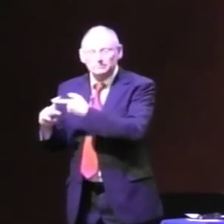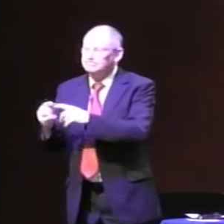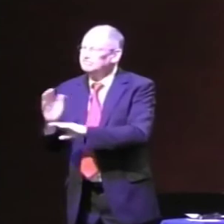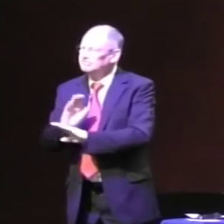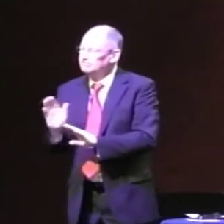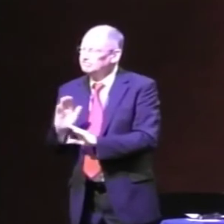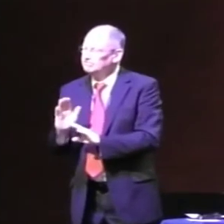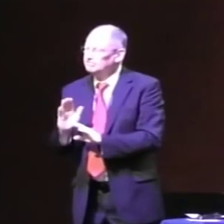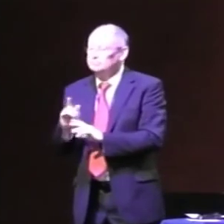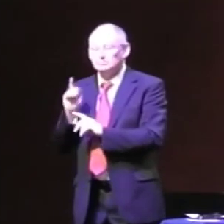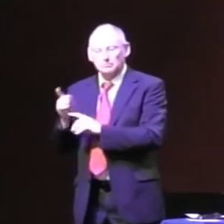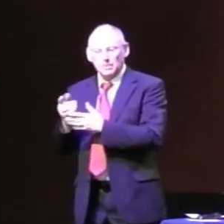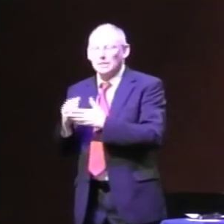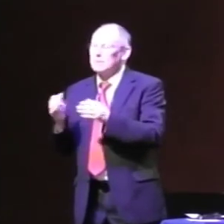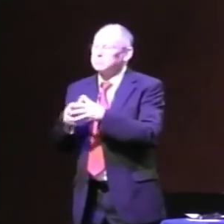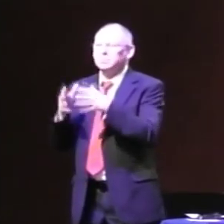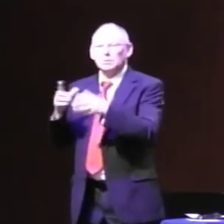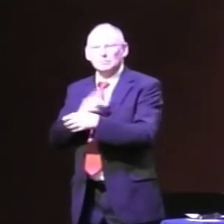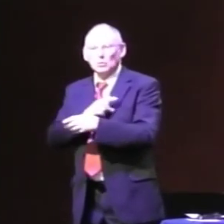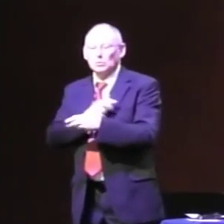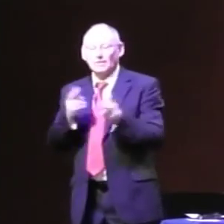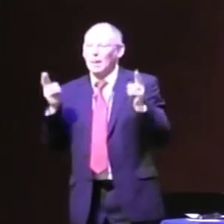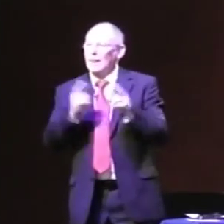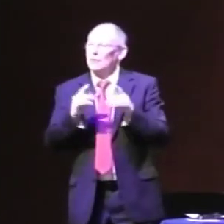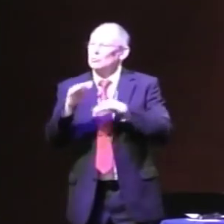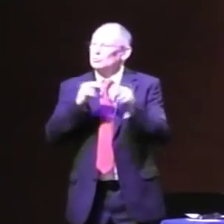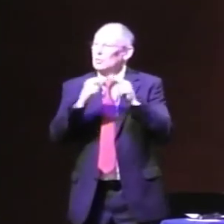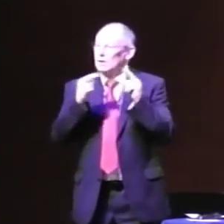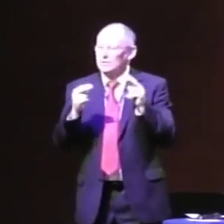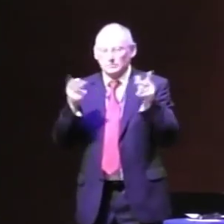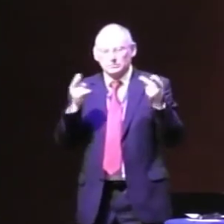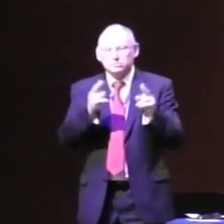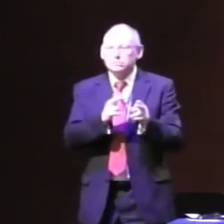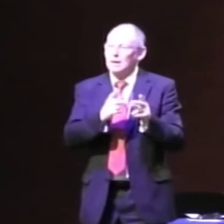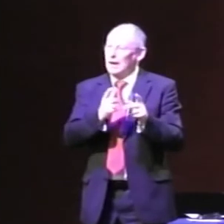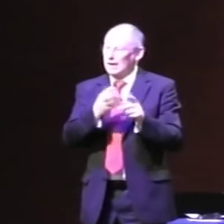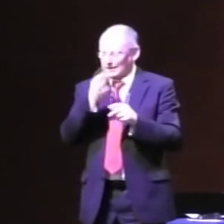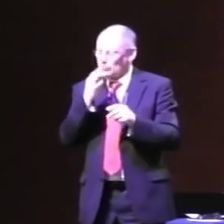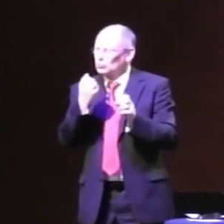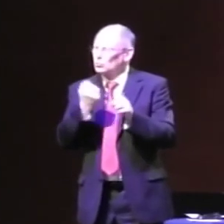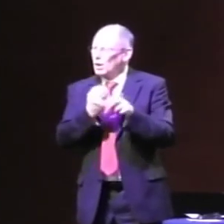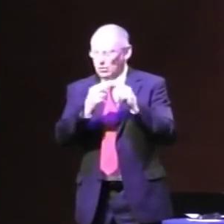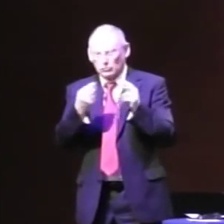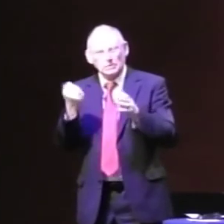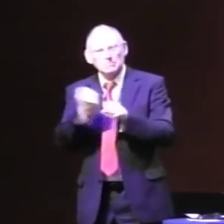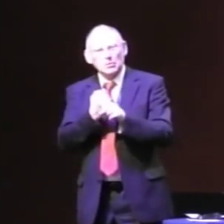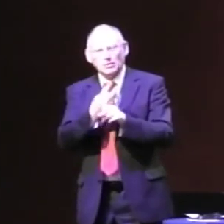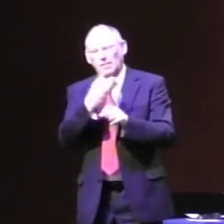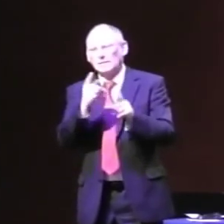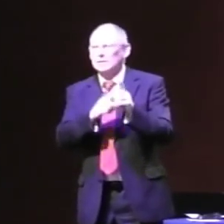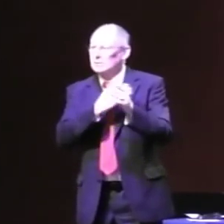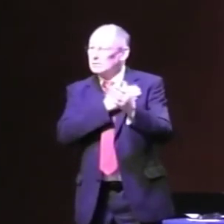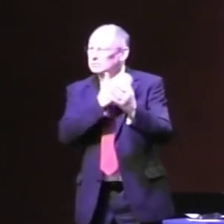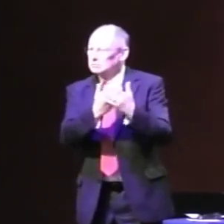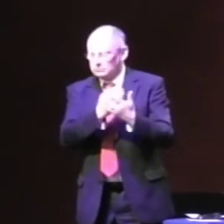colleagues. They are booming because of the lack of social housing and the disgraceful amount of council houses built in the last 30 years.